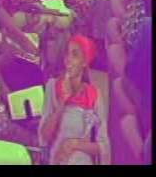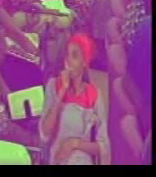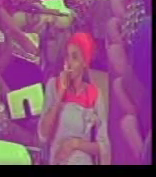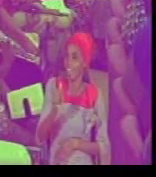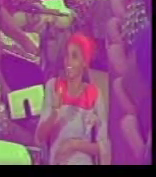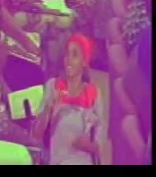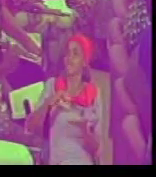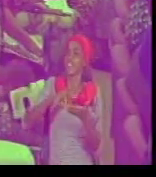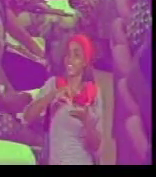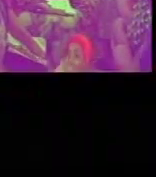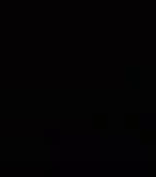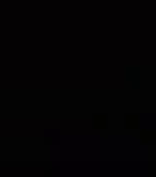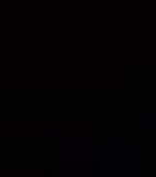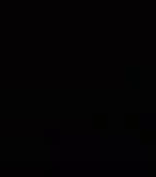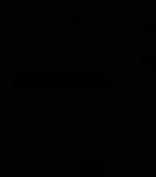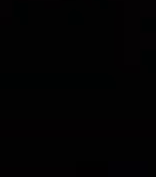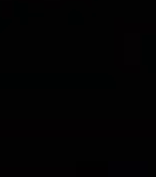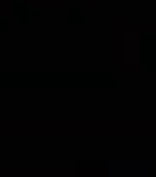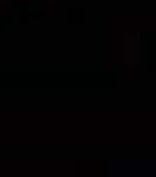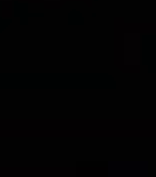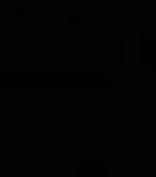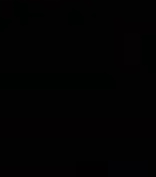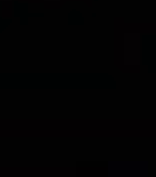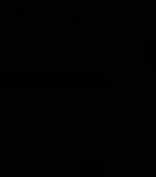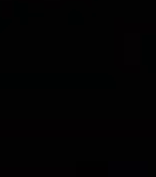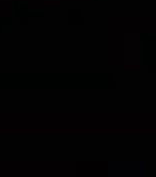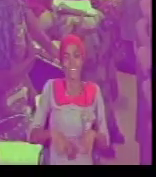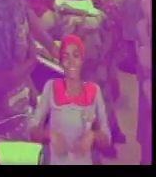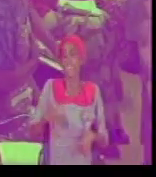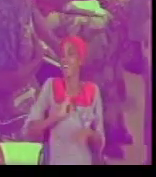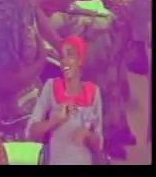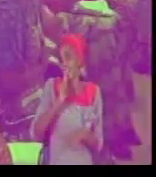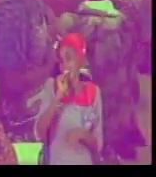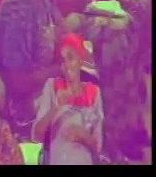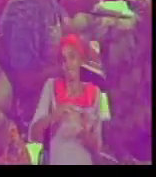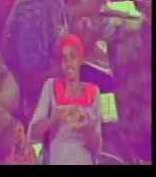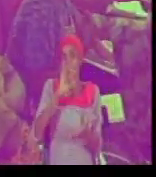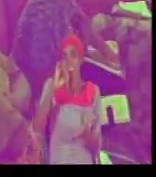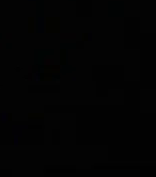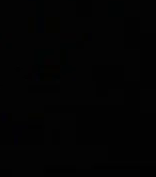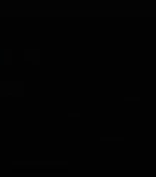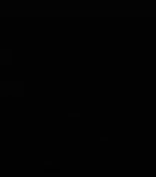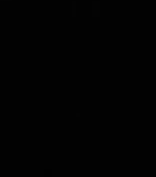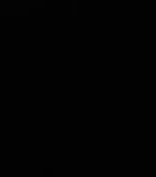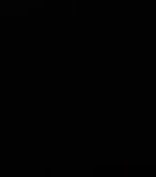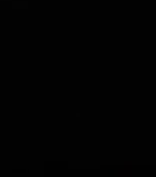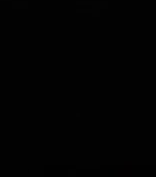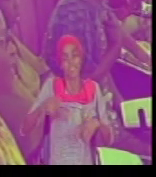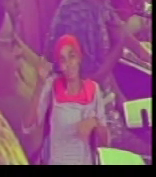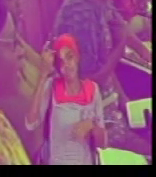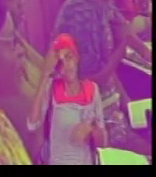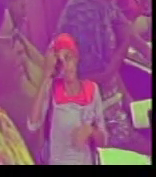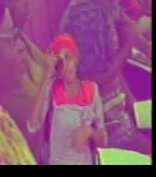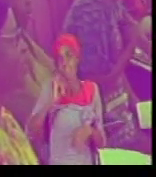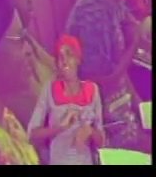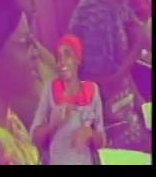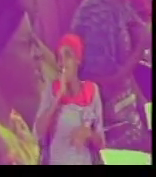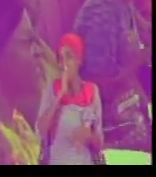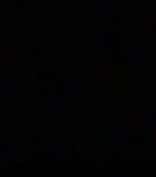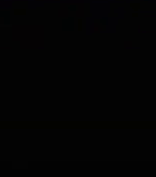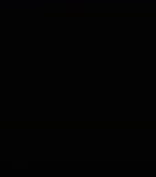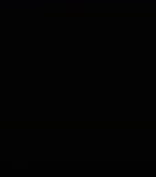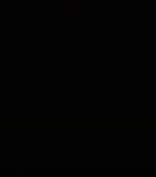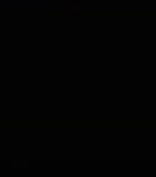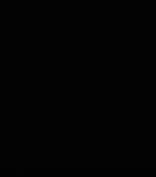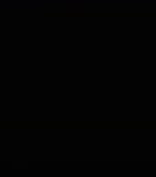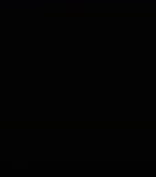Do good in life, I am chosen. Here for a purpose, I am chosen. Nothing